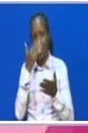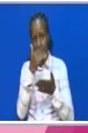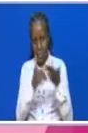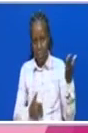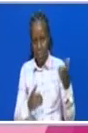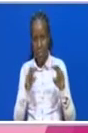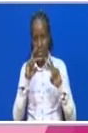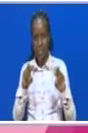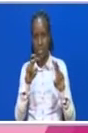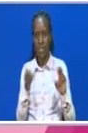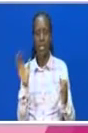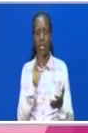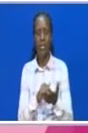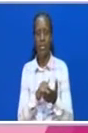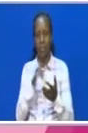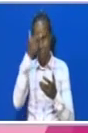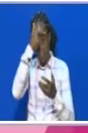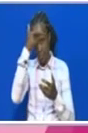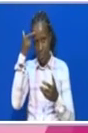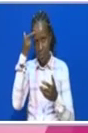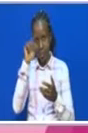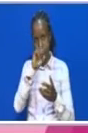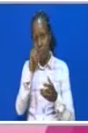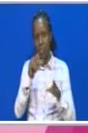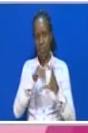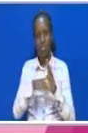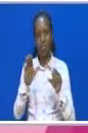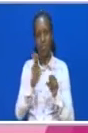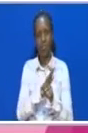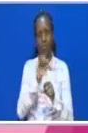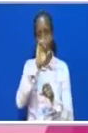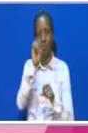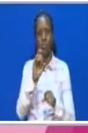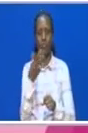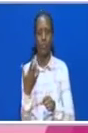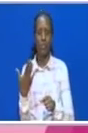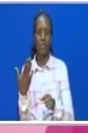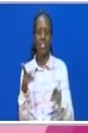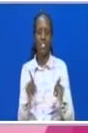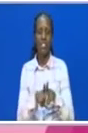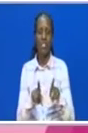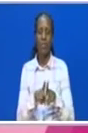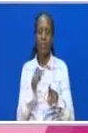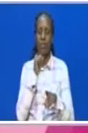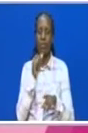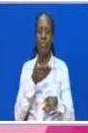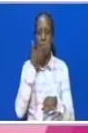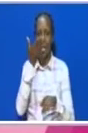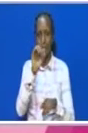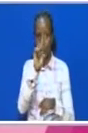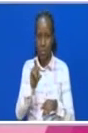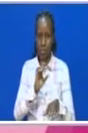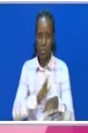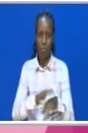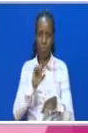cross-check it, because your questions are in a whole question paper, and you are not supposed to answer the questions on the